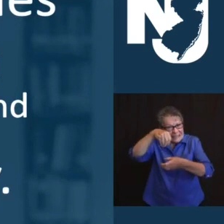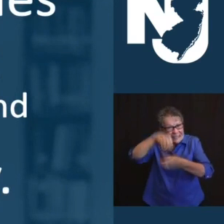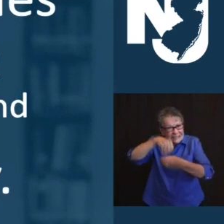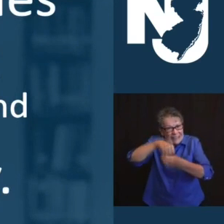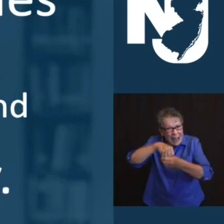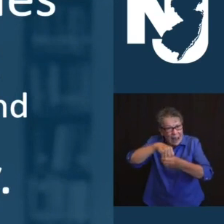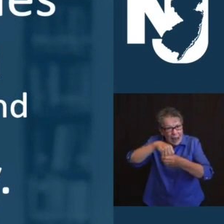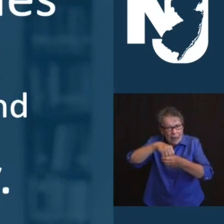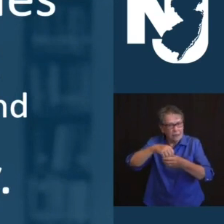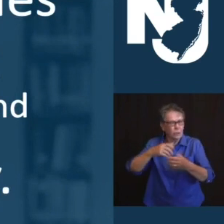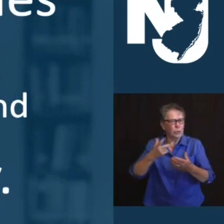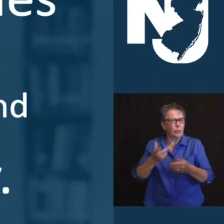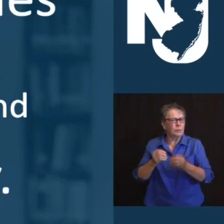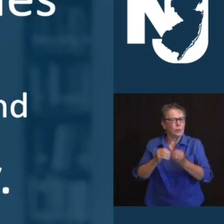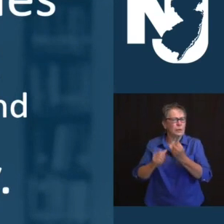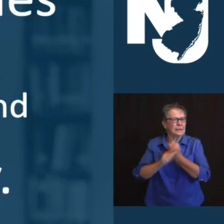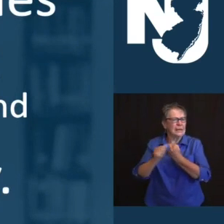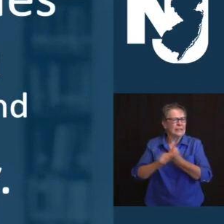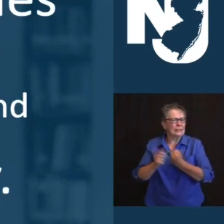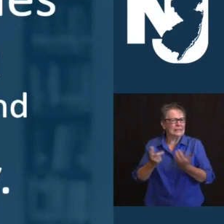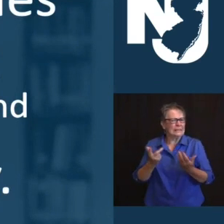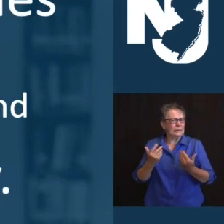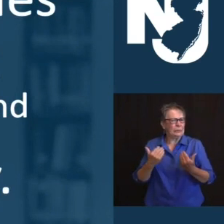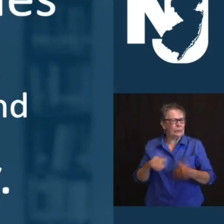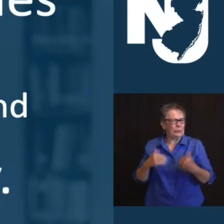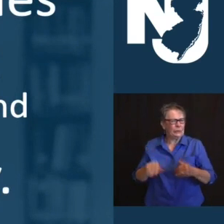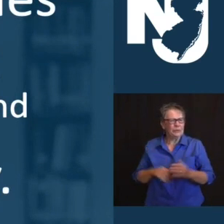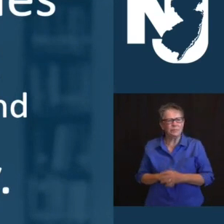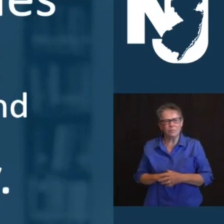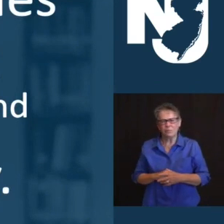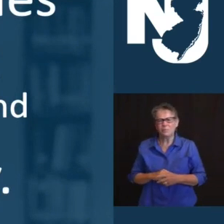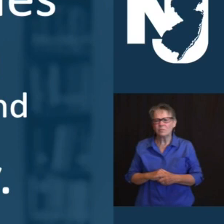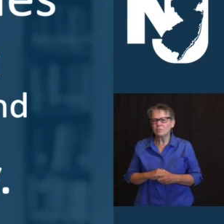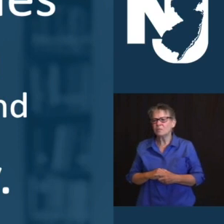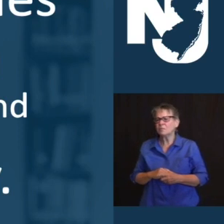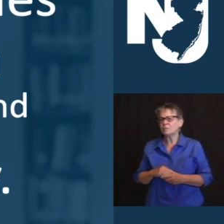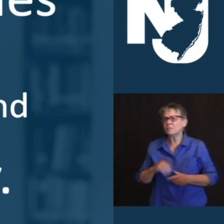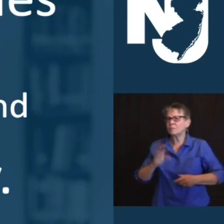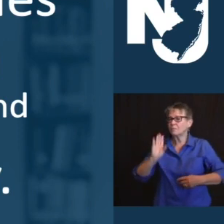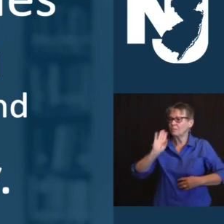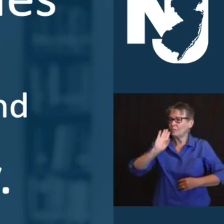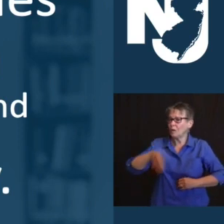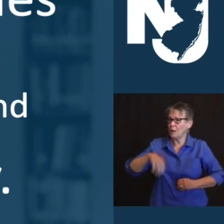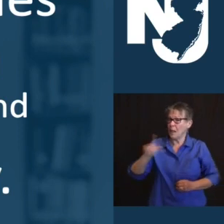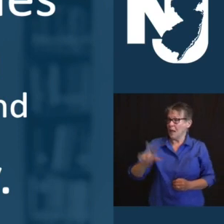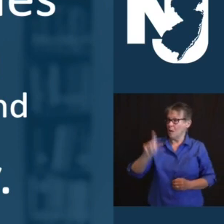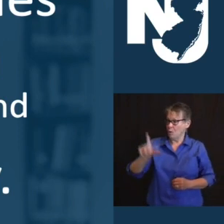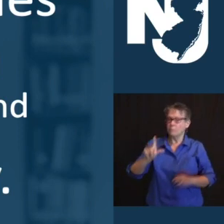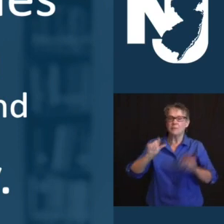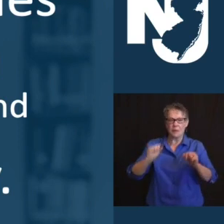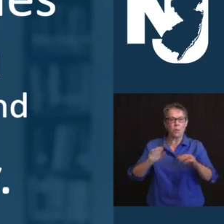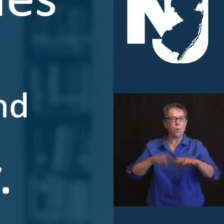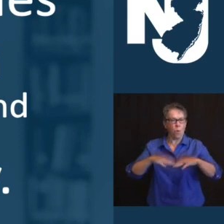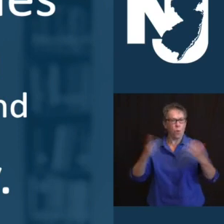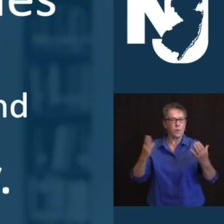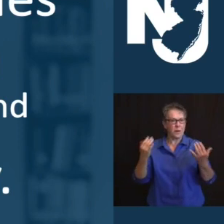be able to reopen their doors to their patrons first thing in the morning on Thursday, July